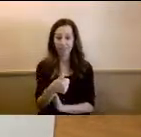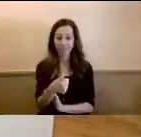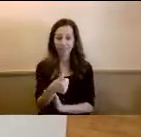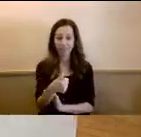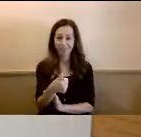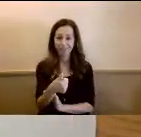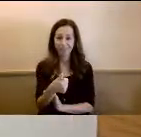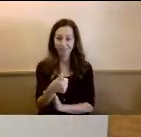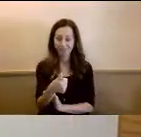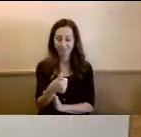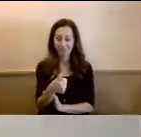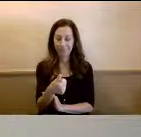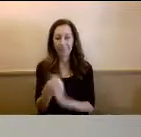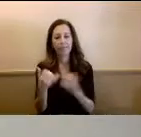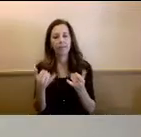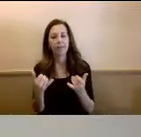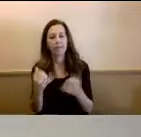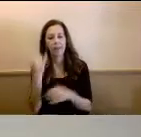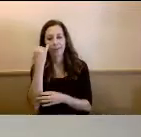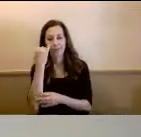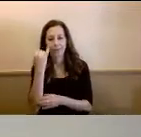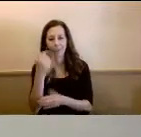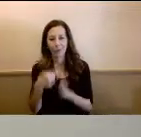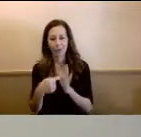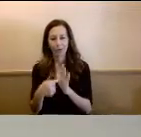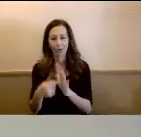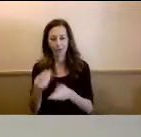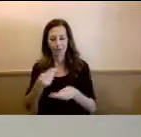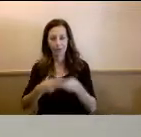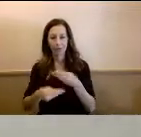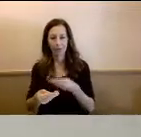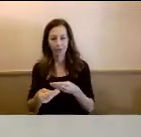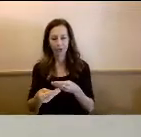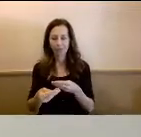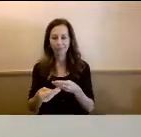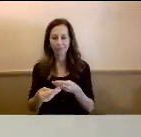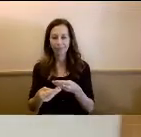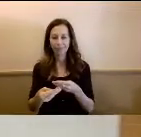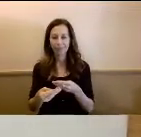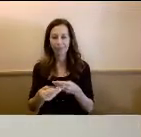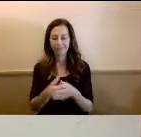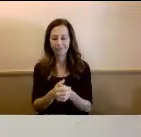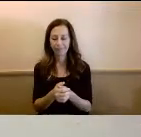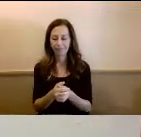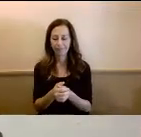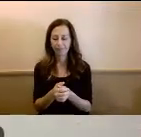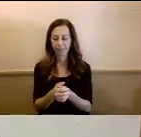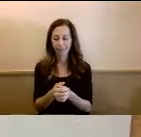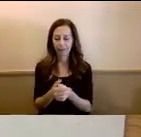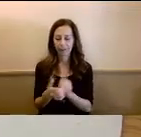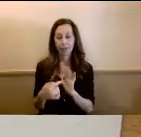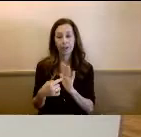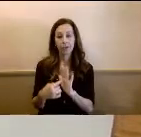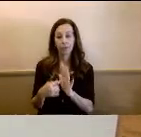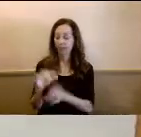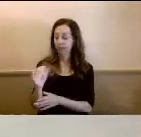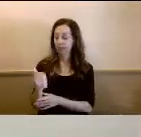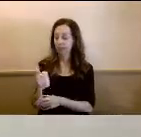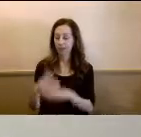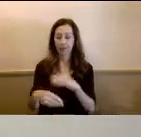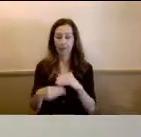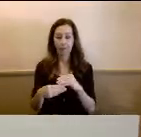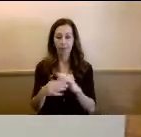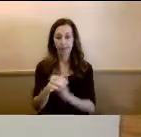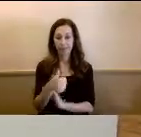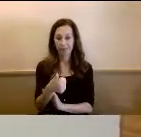10. Now if we do our substitution, we're going to have 10 plus 10